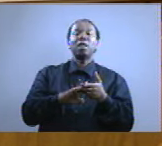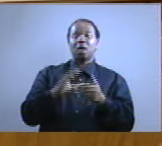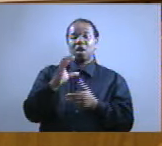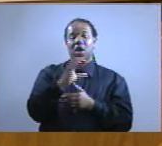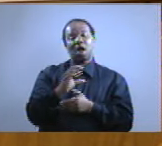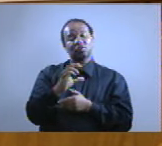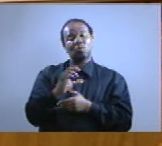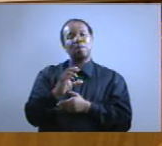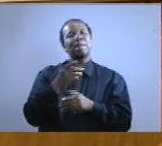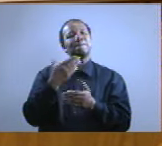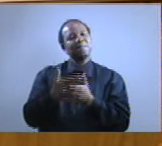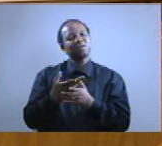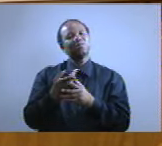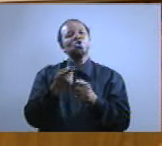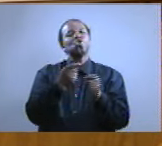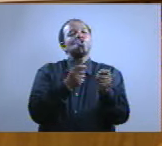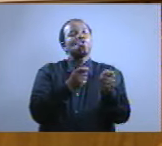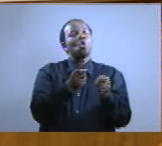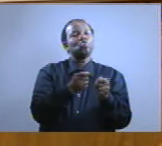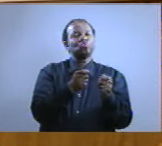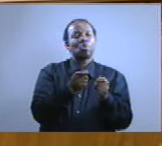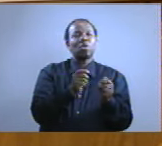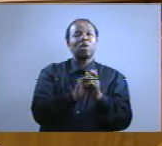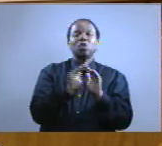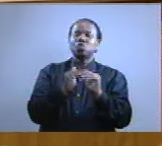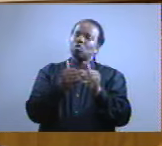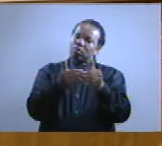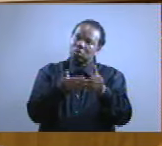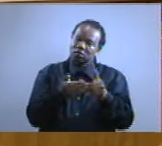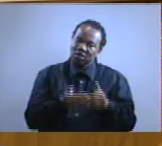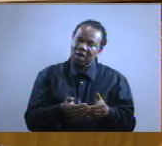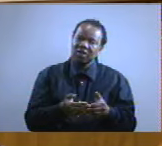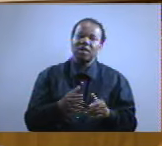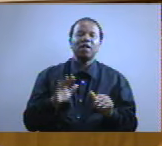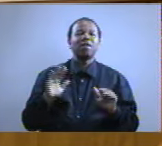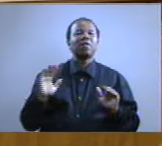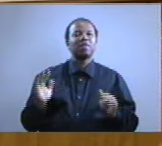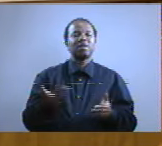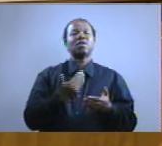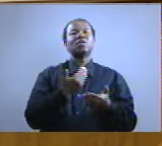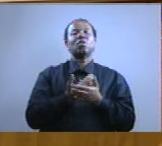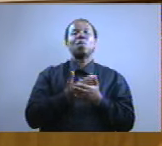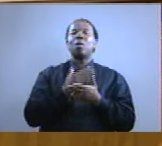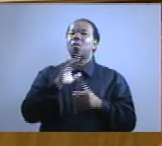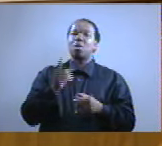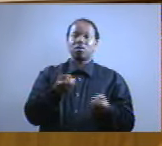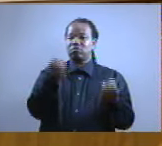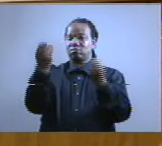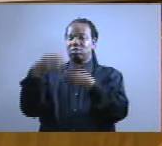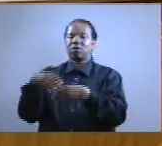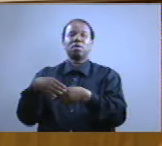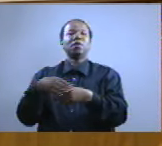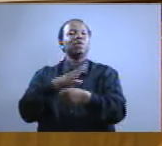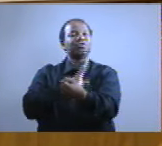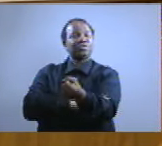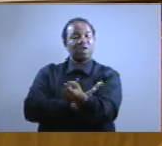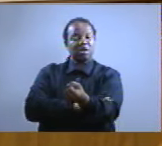necessary controls in order to protect our society from prohibited goods such as drugs from entering the